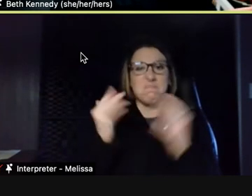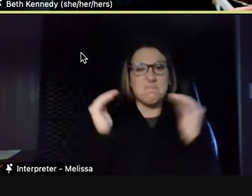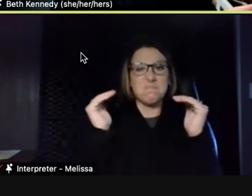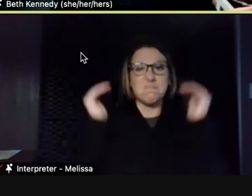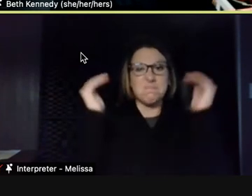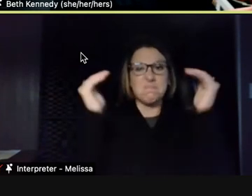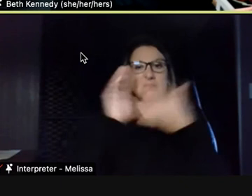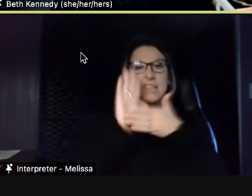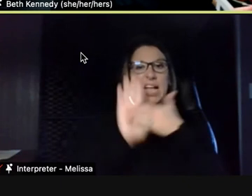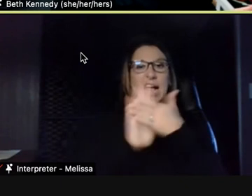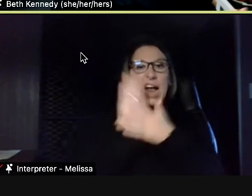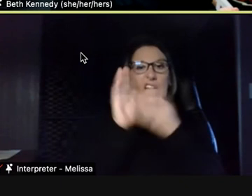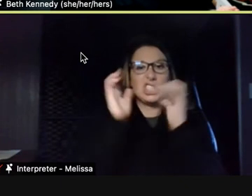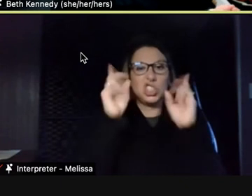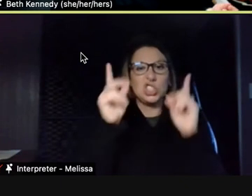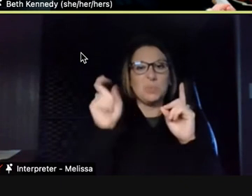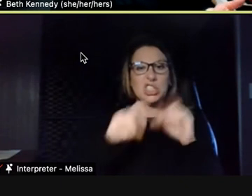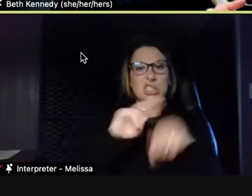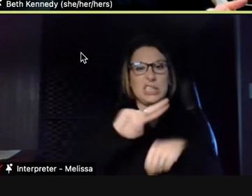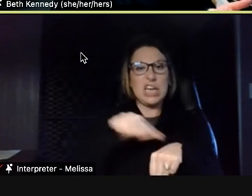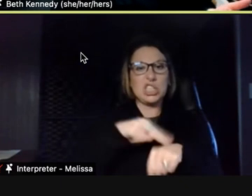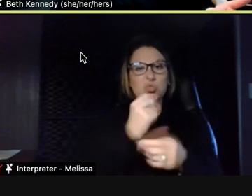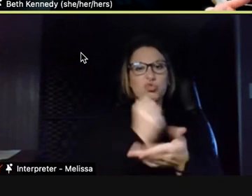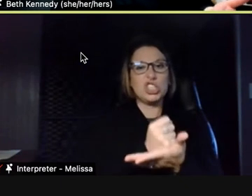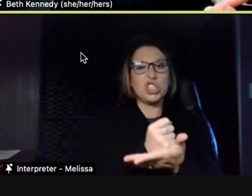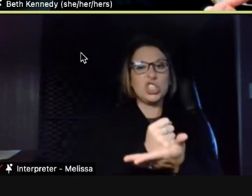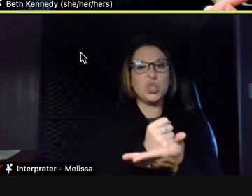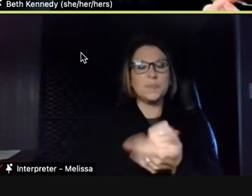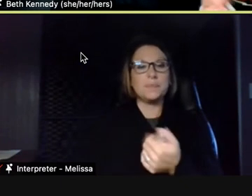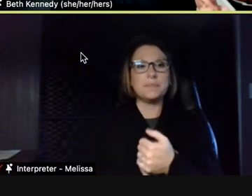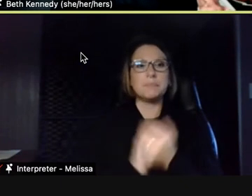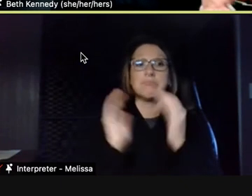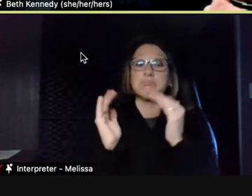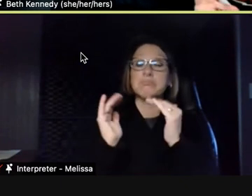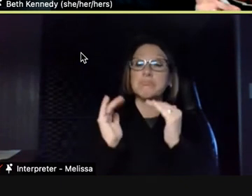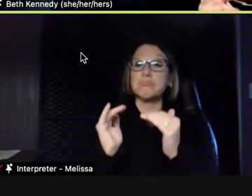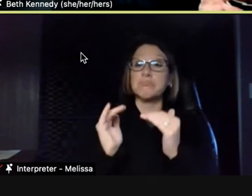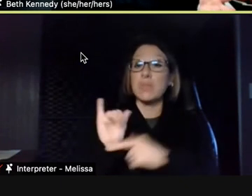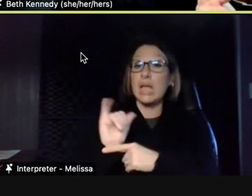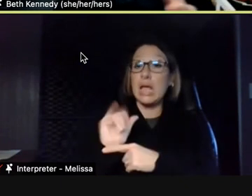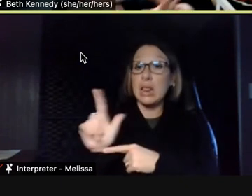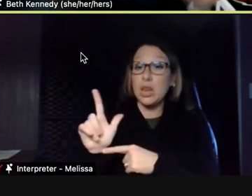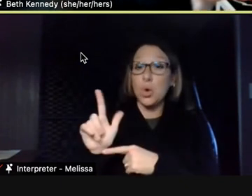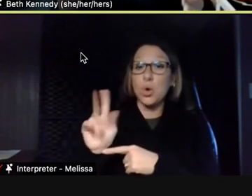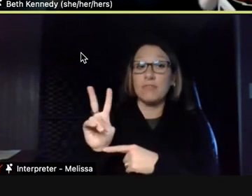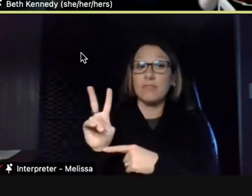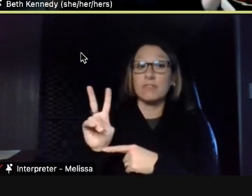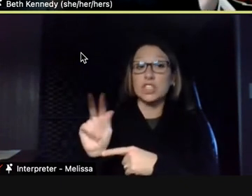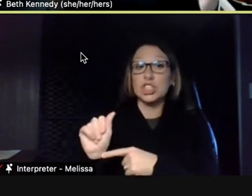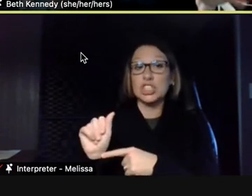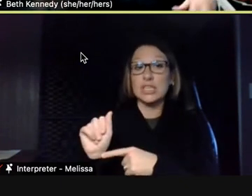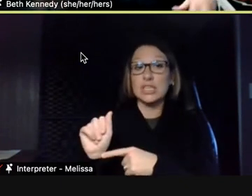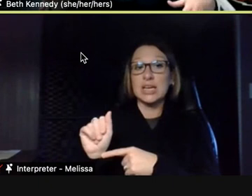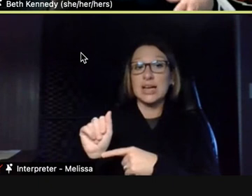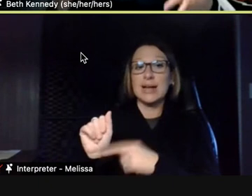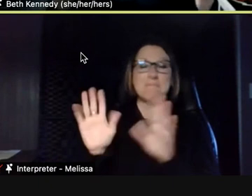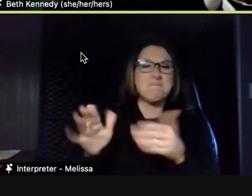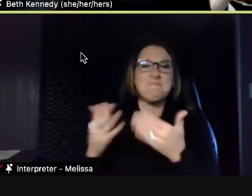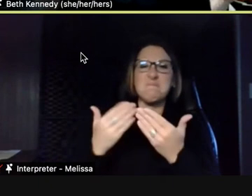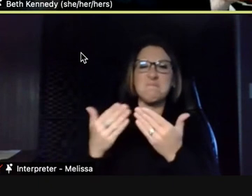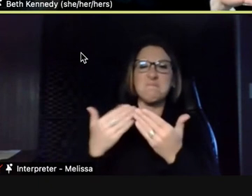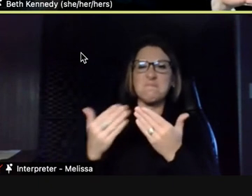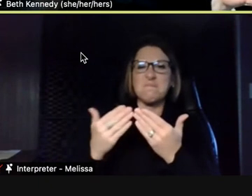the national credential. Then we have some states, Illinois and Virginia, saying, you know what, it doesn't matter. As